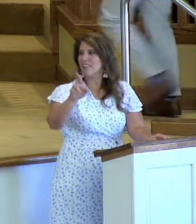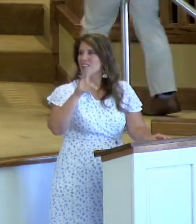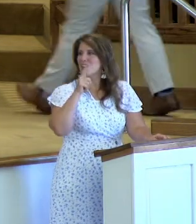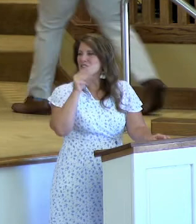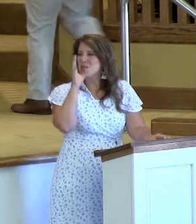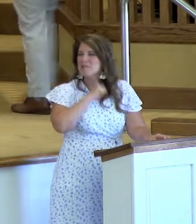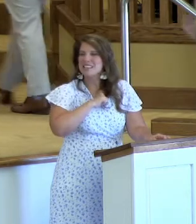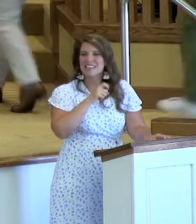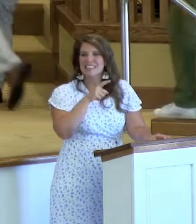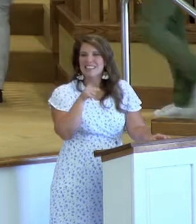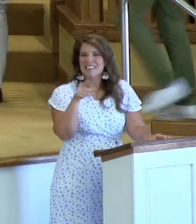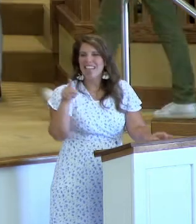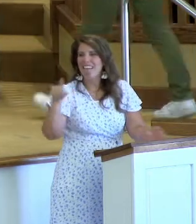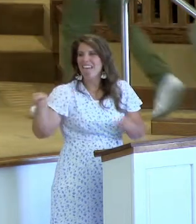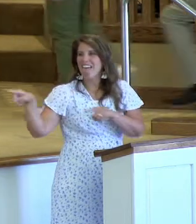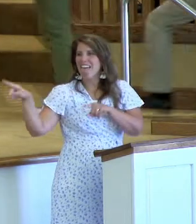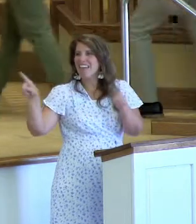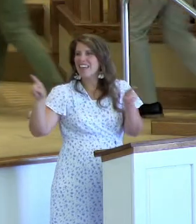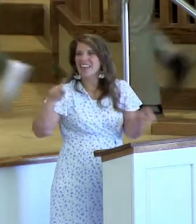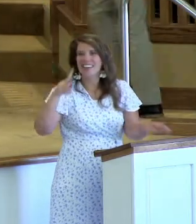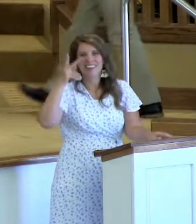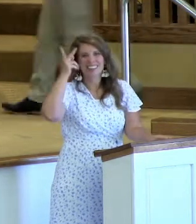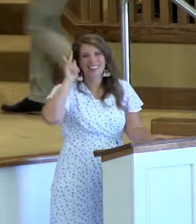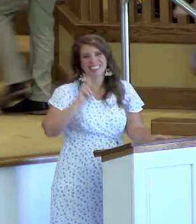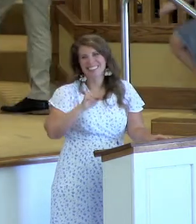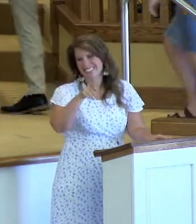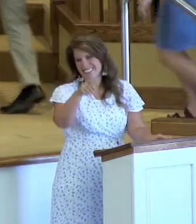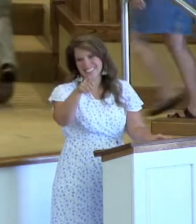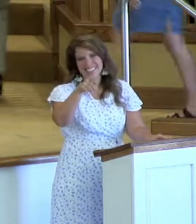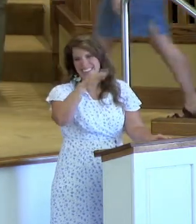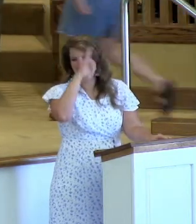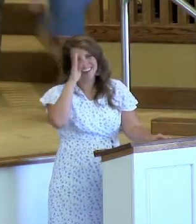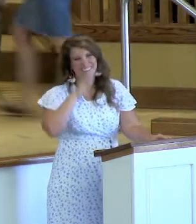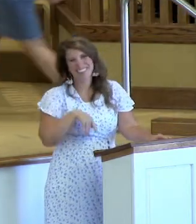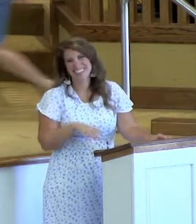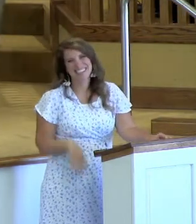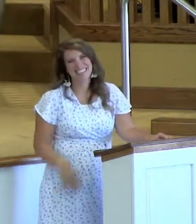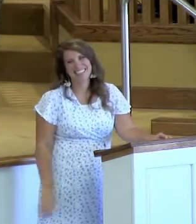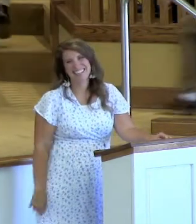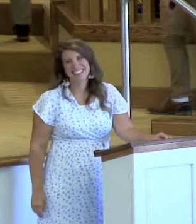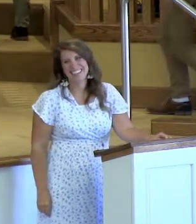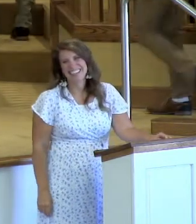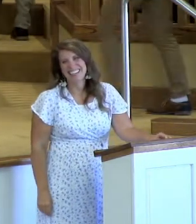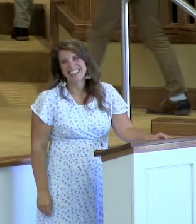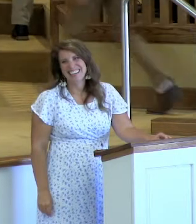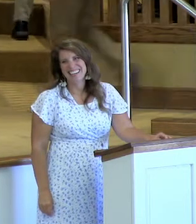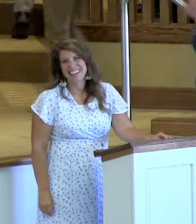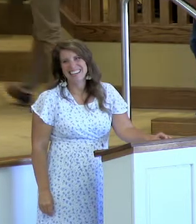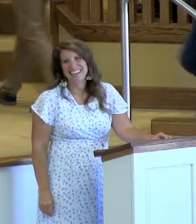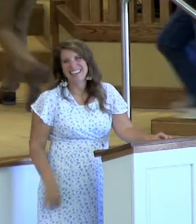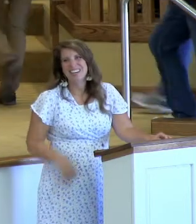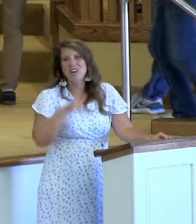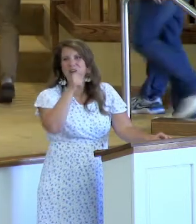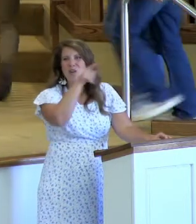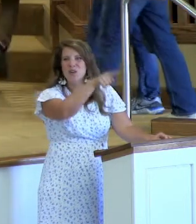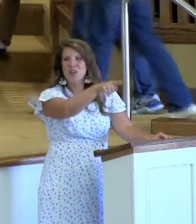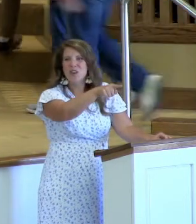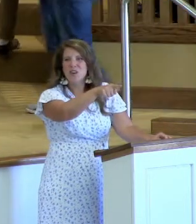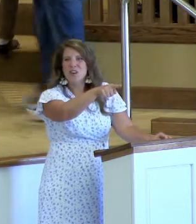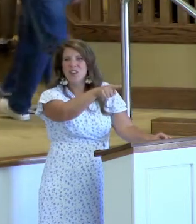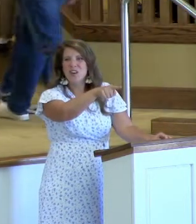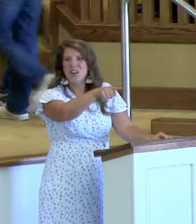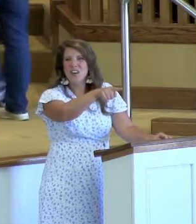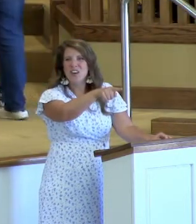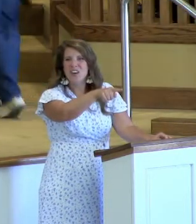might be missing some others that are scattered out. Kristen, didn't you sing in the... Are you sure, Miss Kristen? Who are you pointing at, Brother Herb?